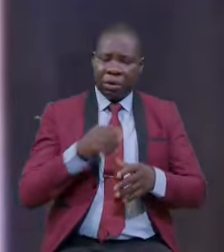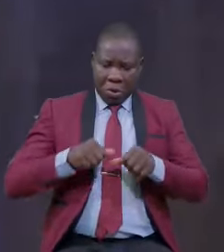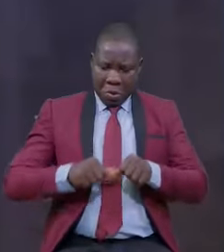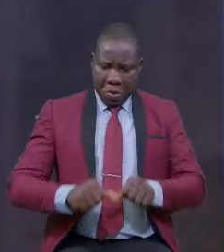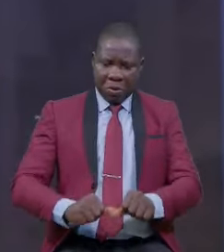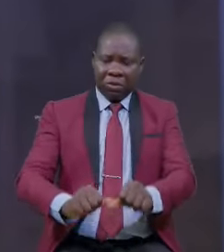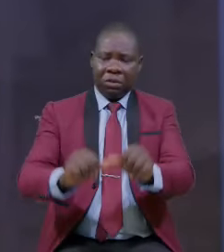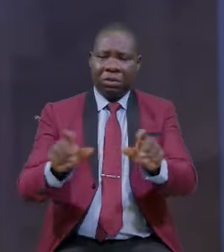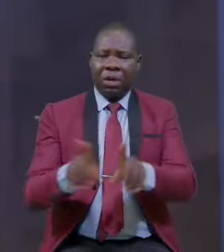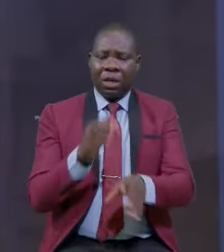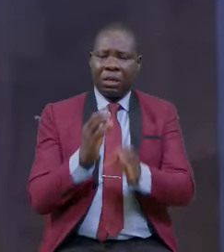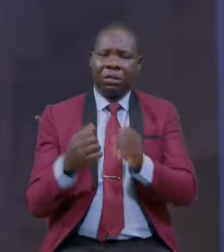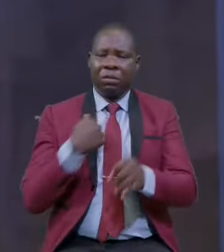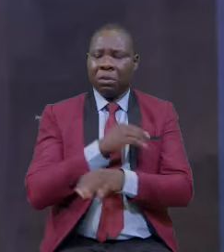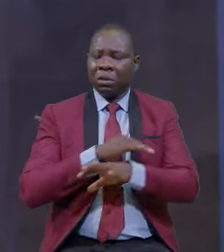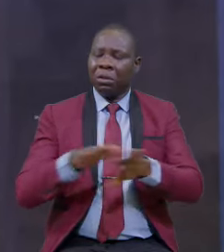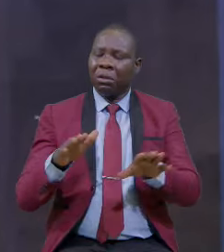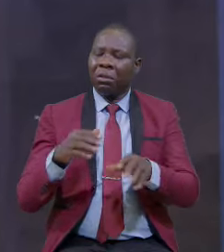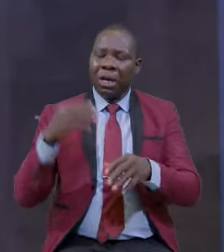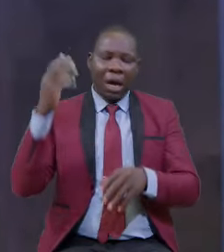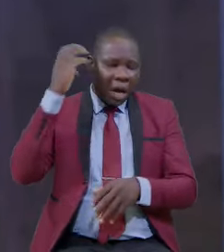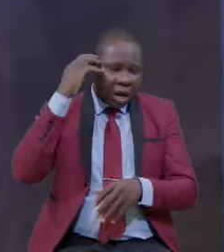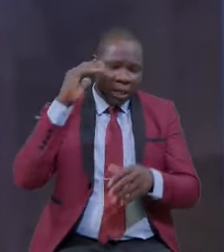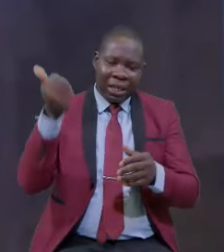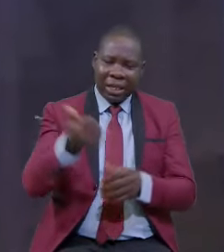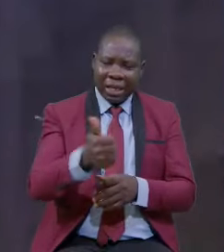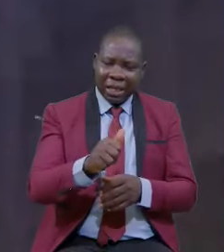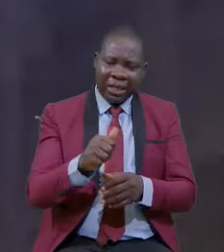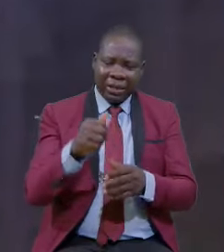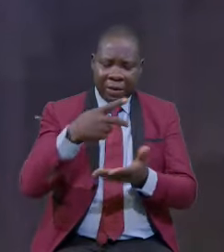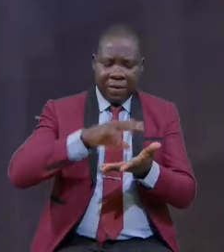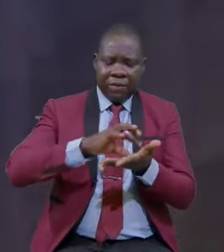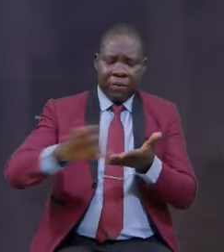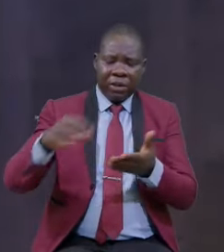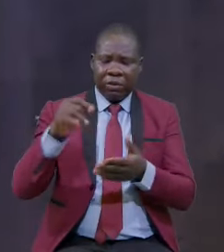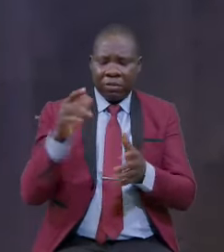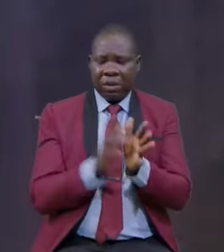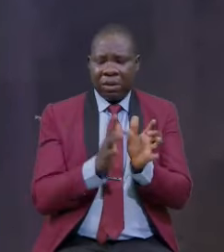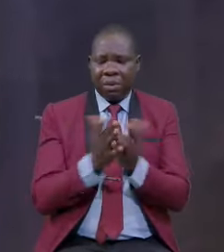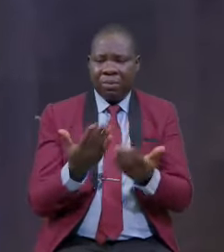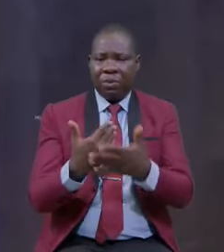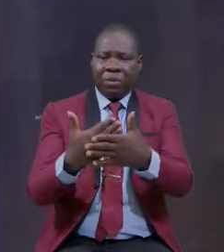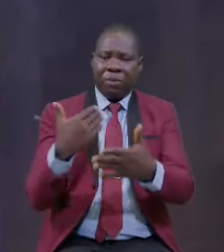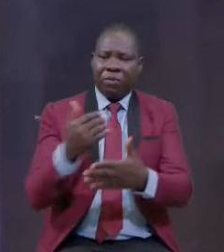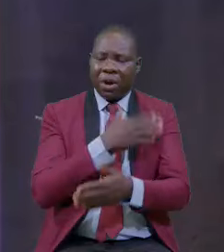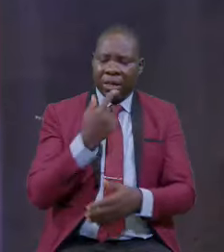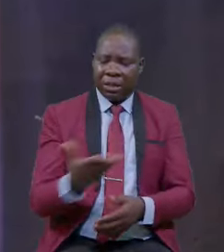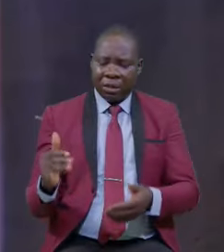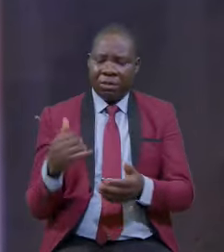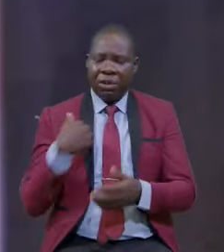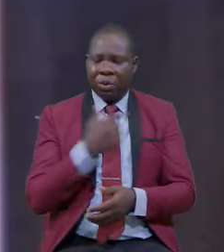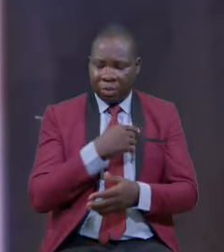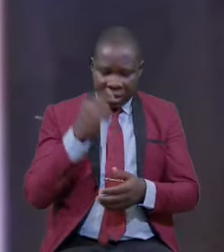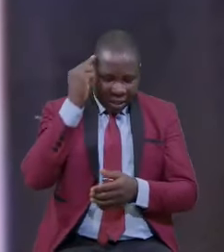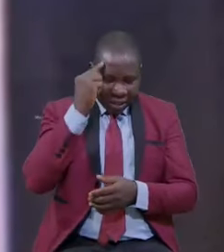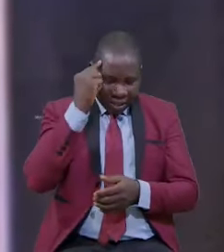any verse of scripture before. And the thing we're thinking on, and the thing we're meditating